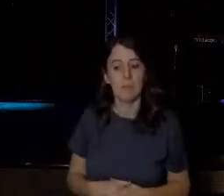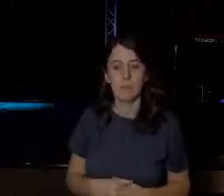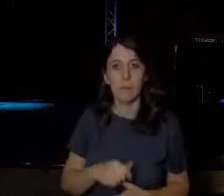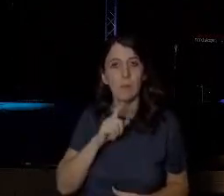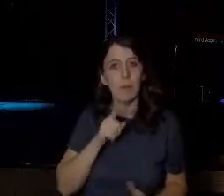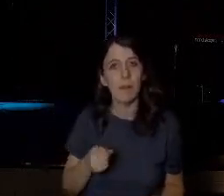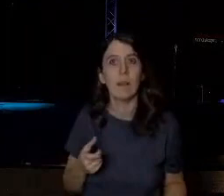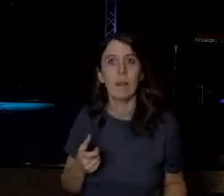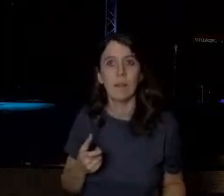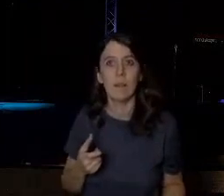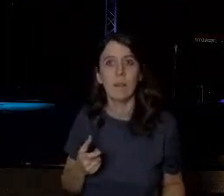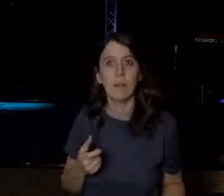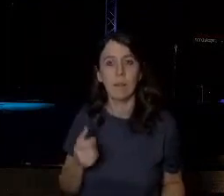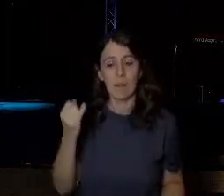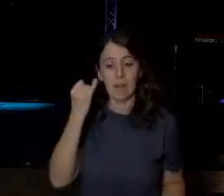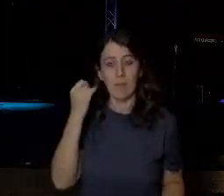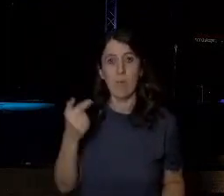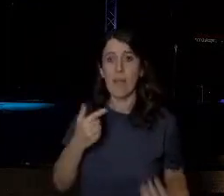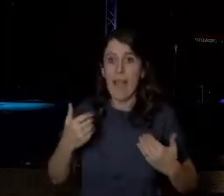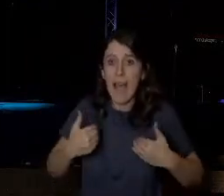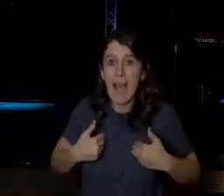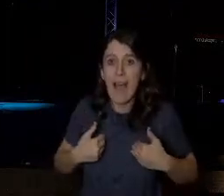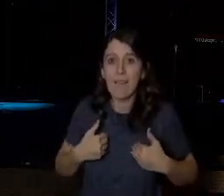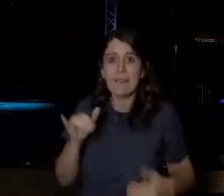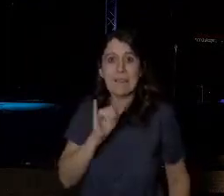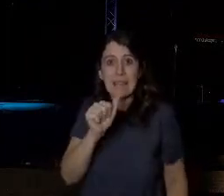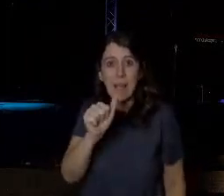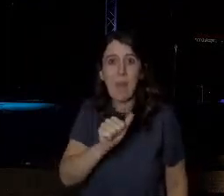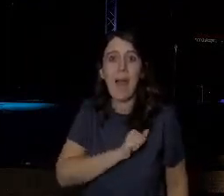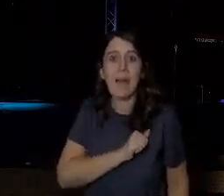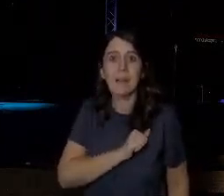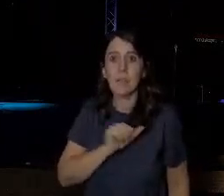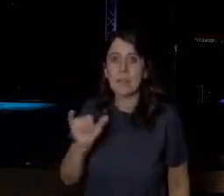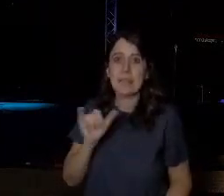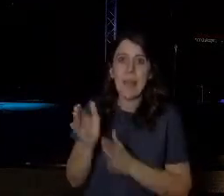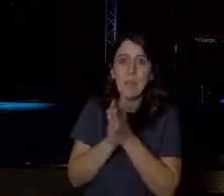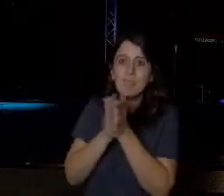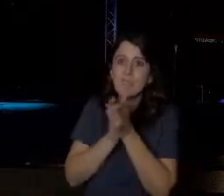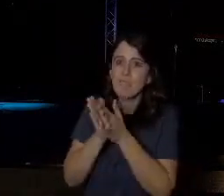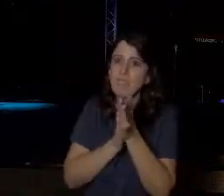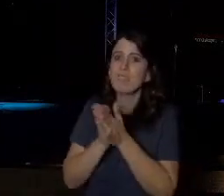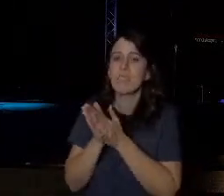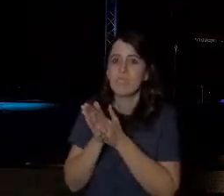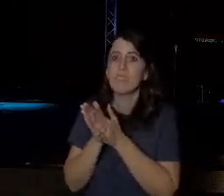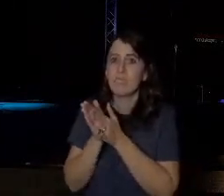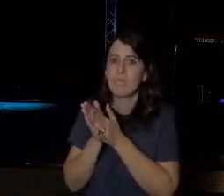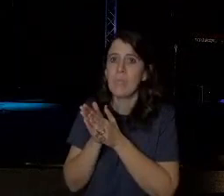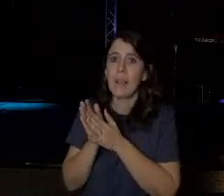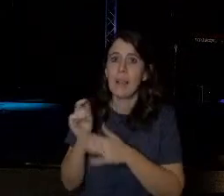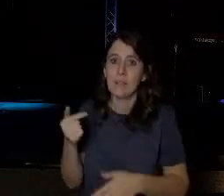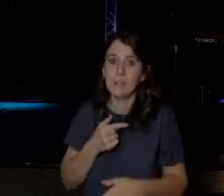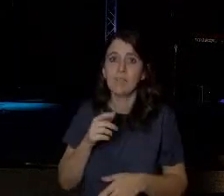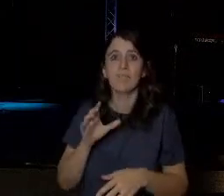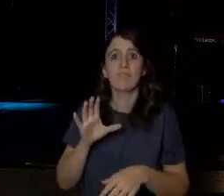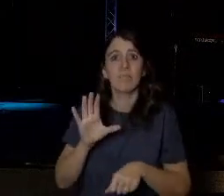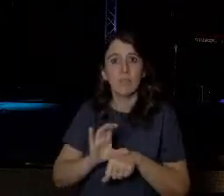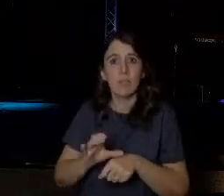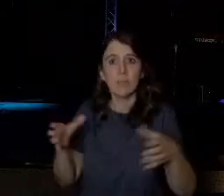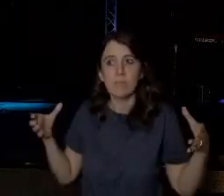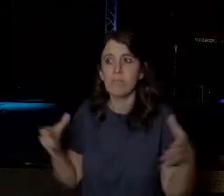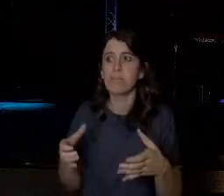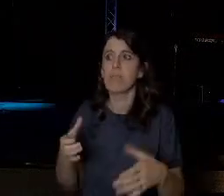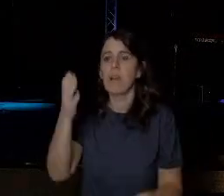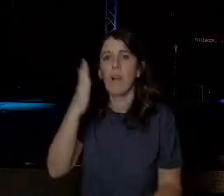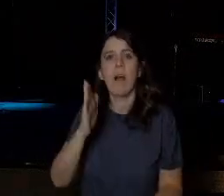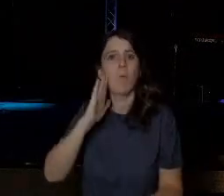I think if we can hold this same attitude, if we can allow what drove Joshua to drive us as a church here at Visalia Naz, God